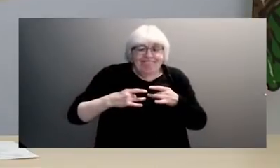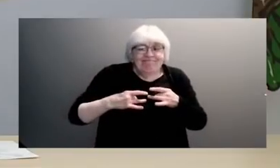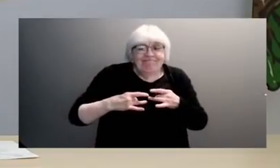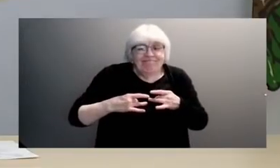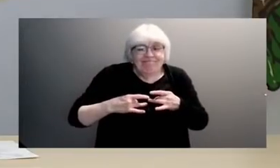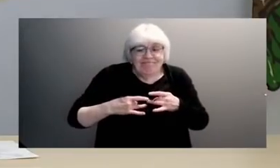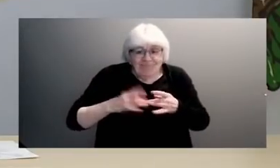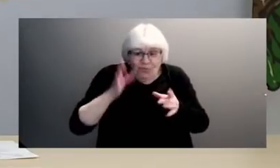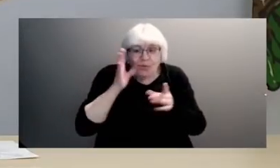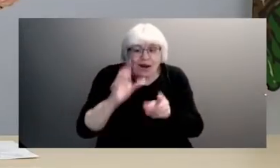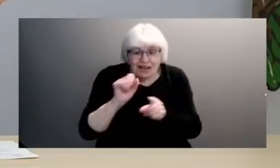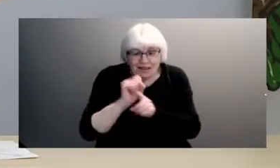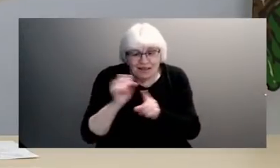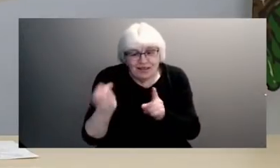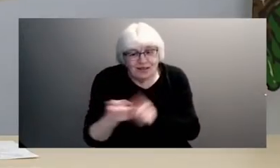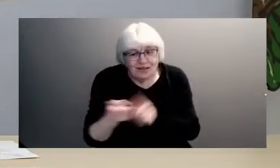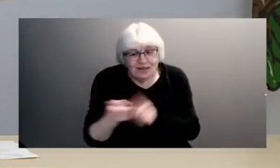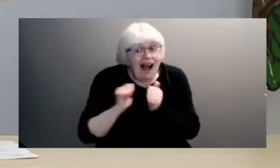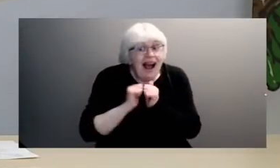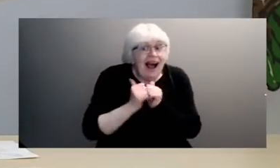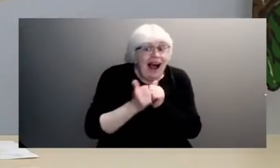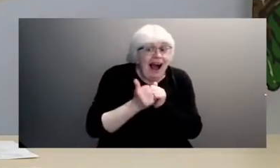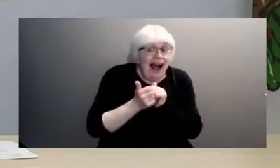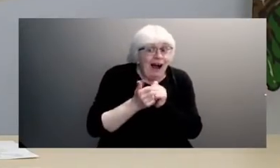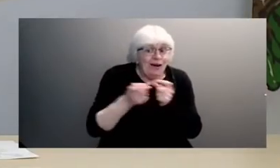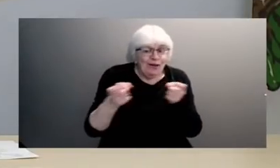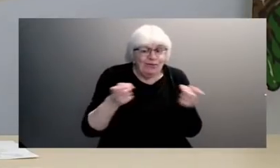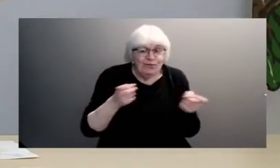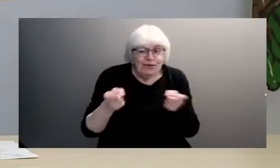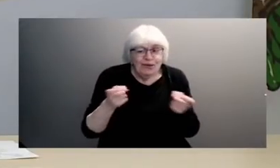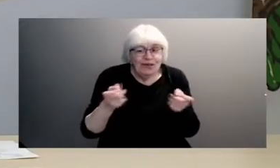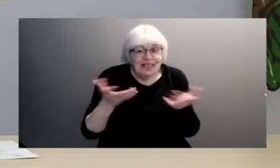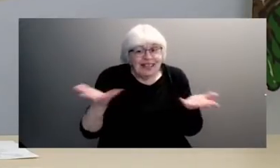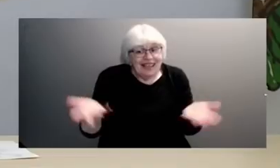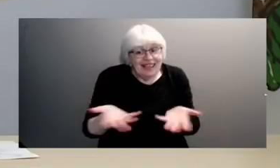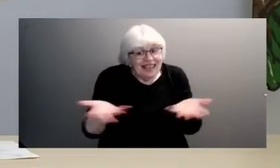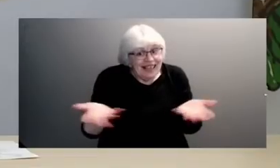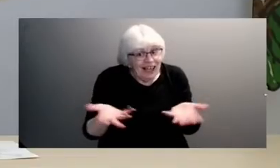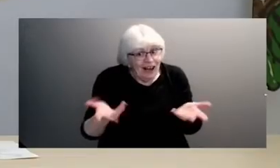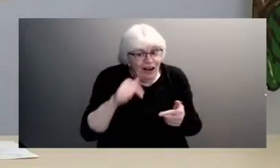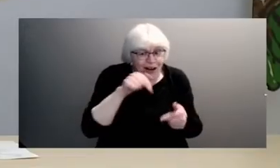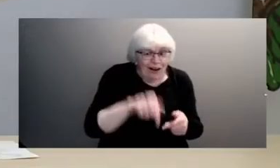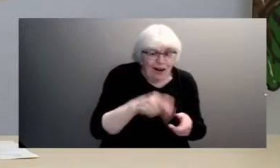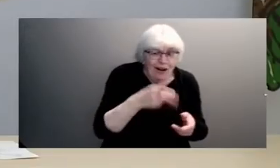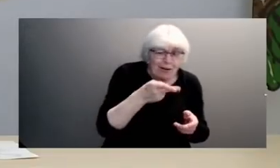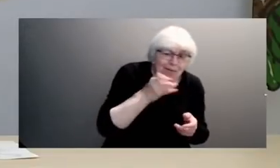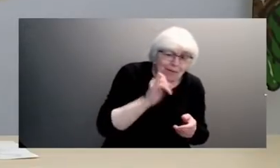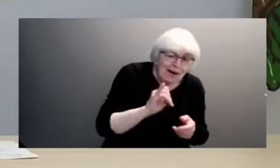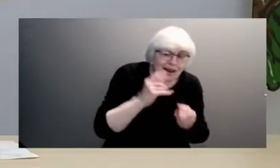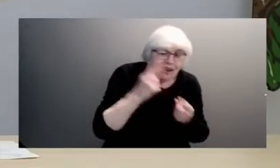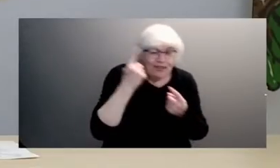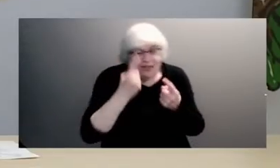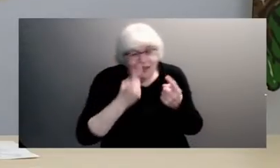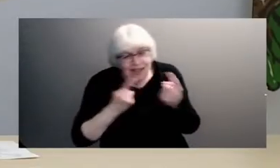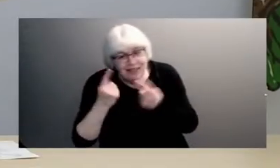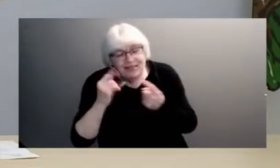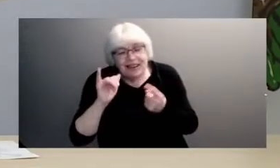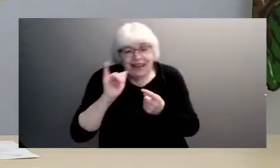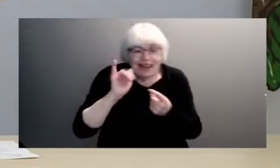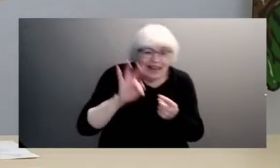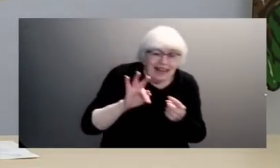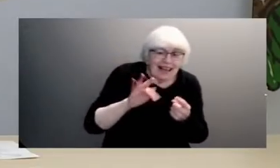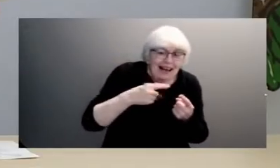wanting to, for all of us in the system, to figure out how can we adjust to a major demand that may